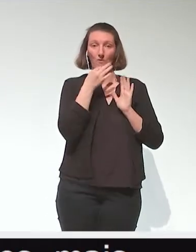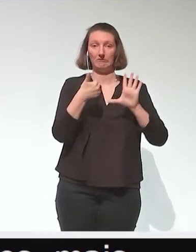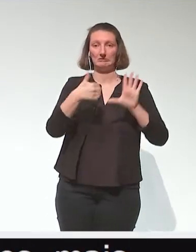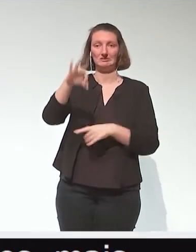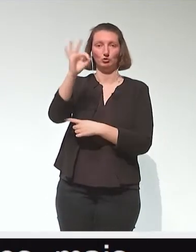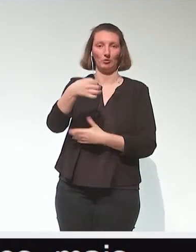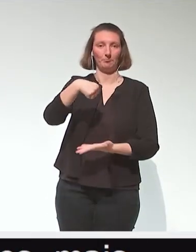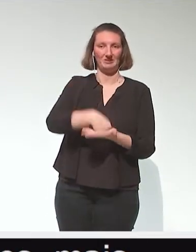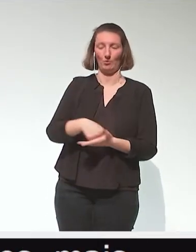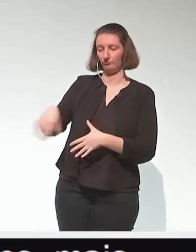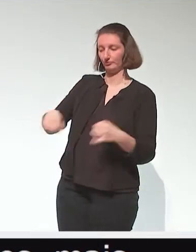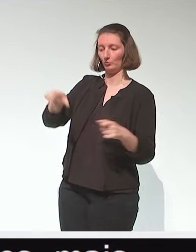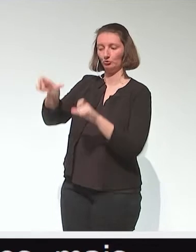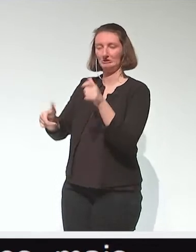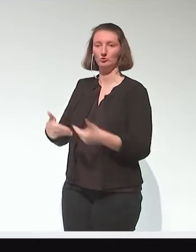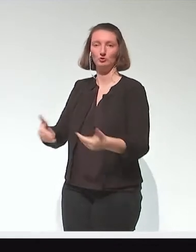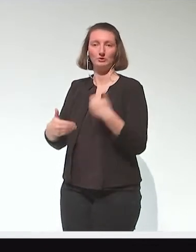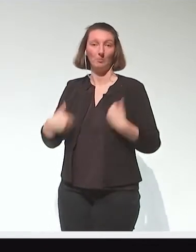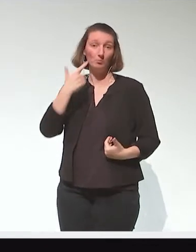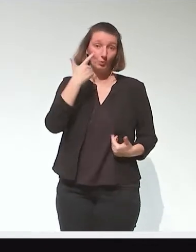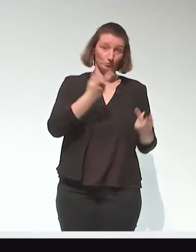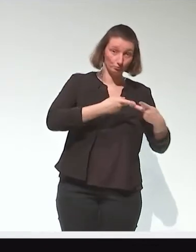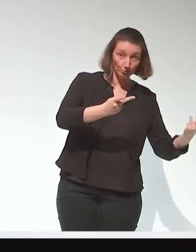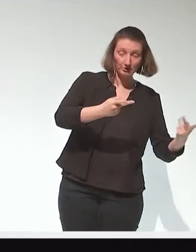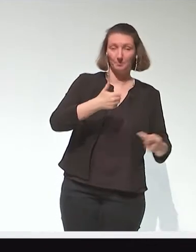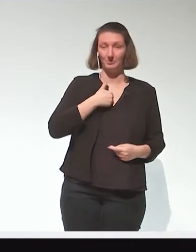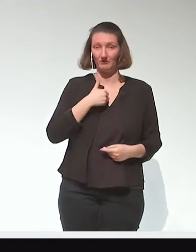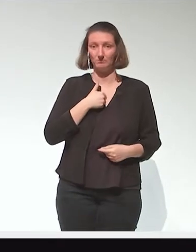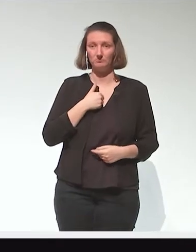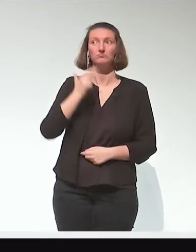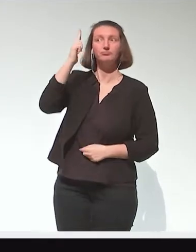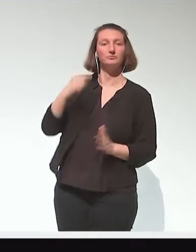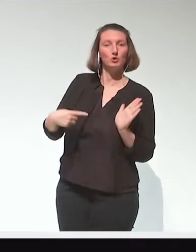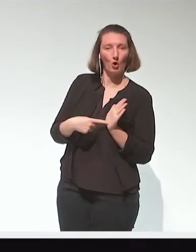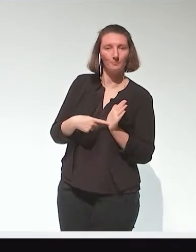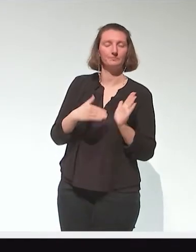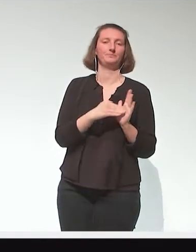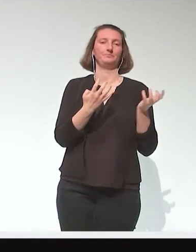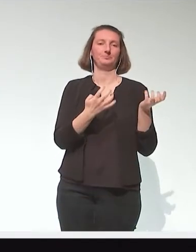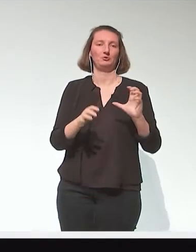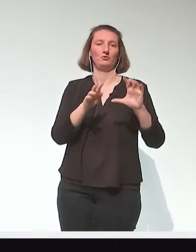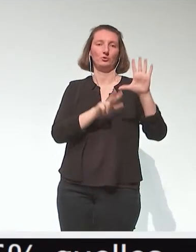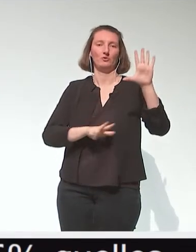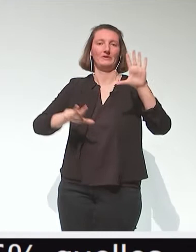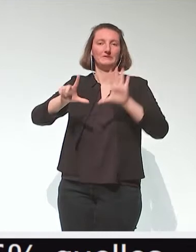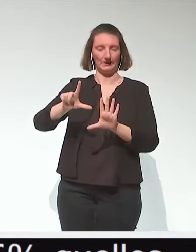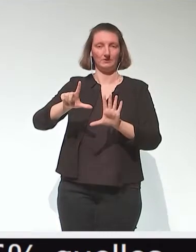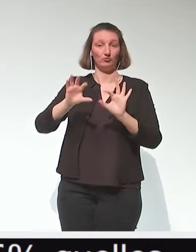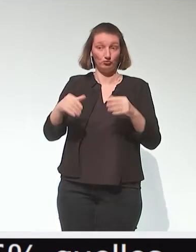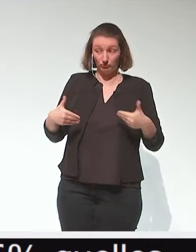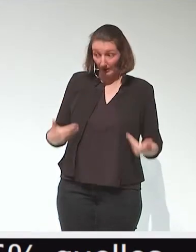the obligation is 6%, whatever the company, whether private or public. And this is